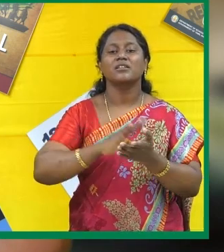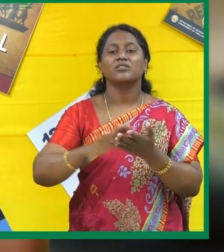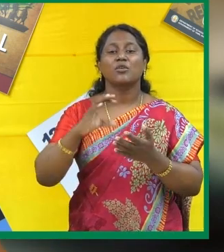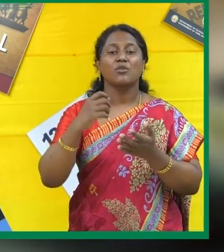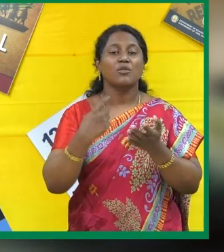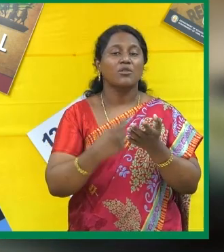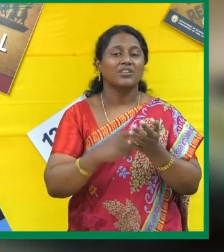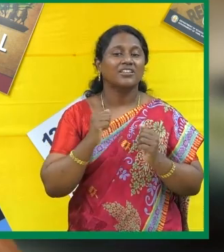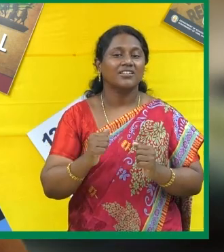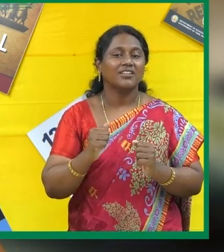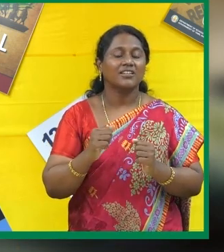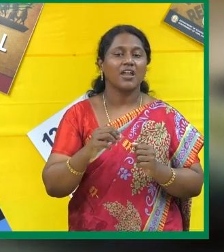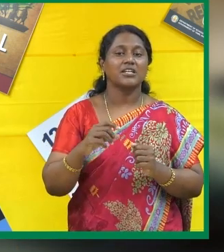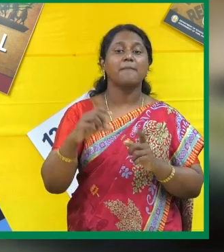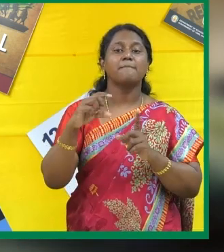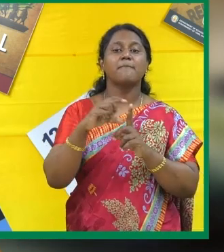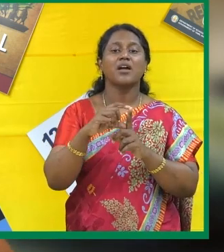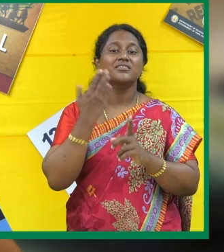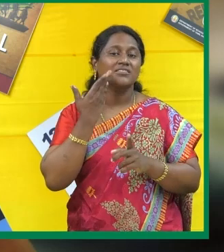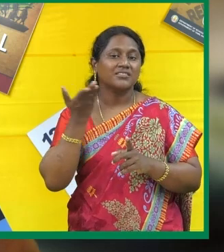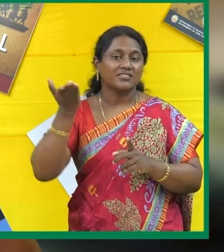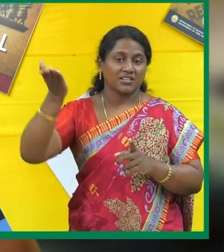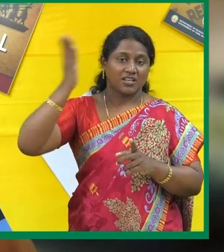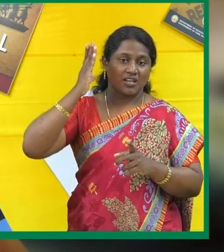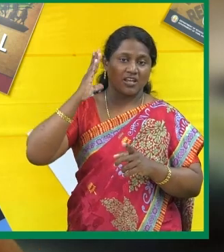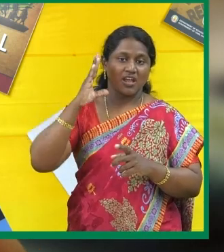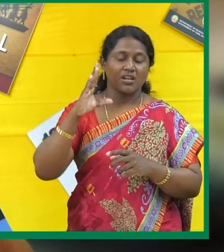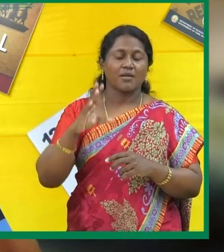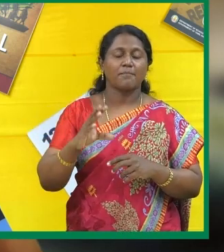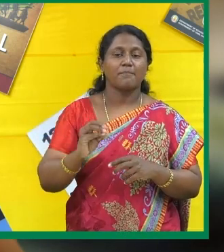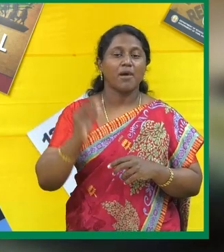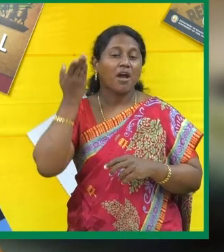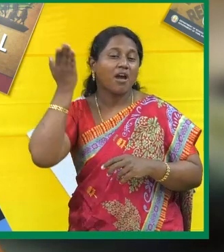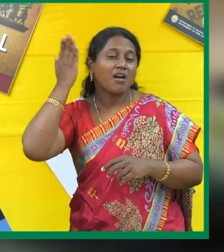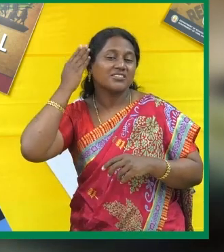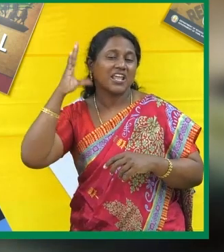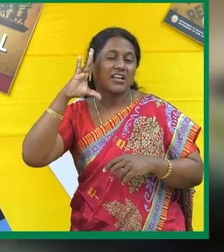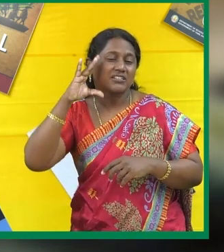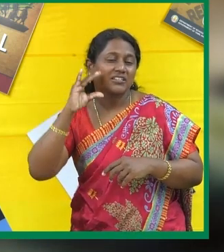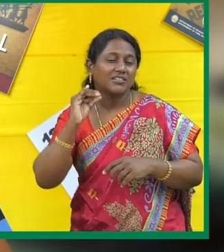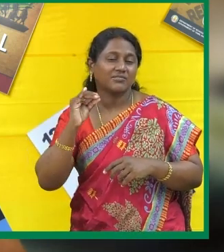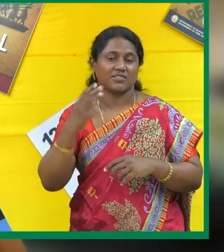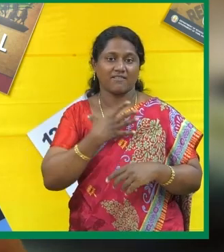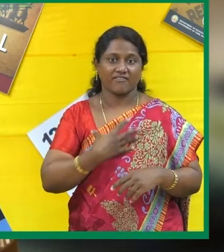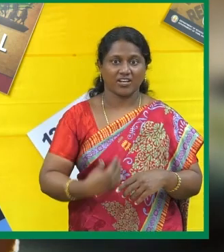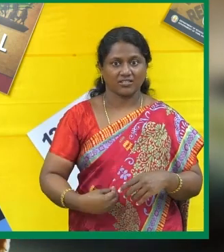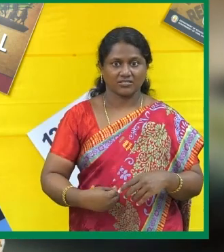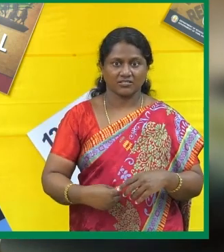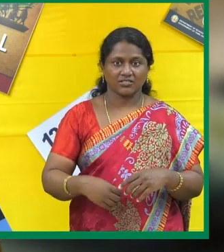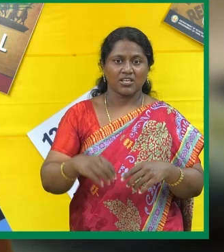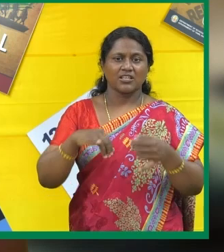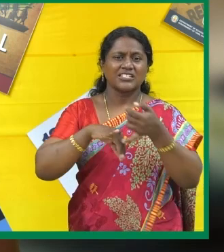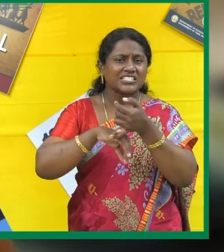is full of darkness, dim past. So, simile means like will come, the like is